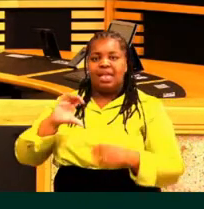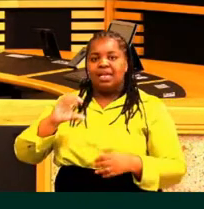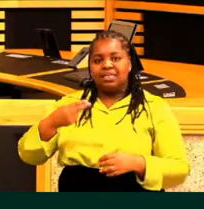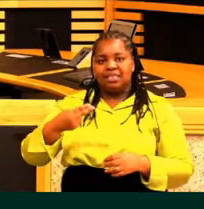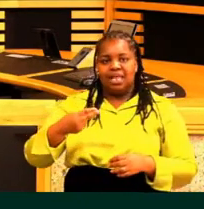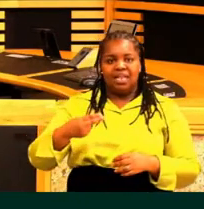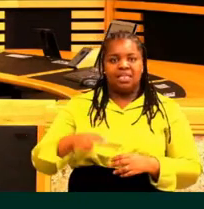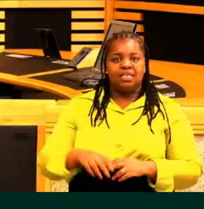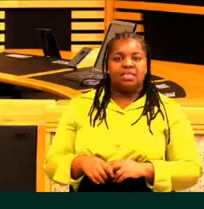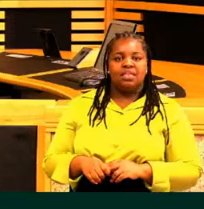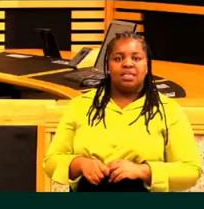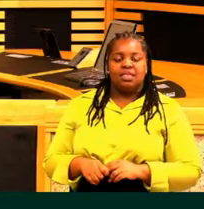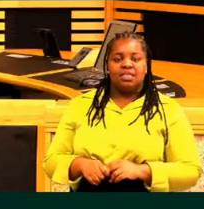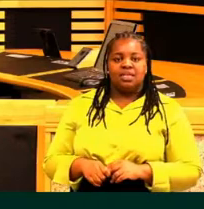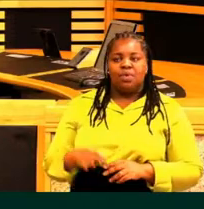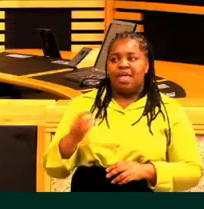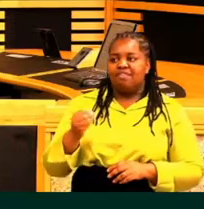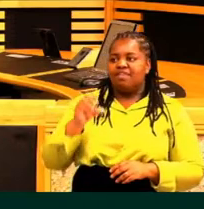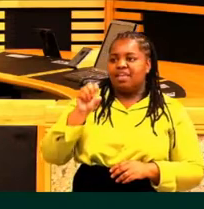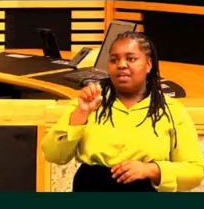have ectc